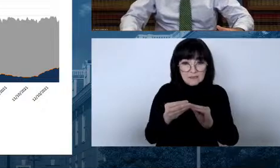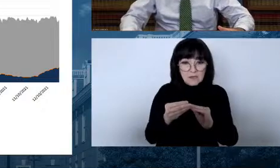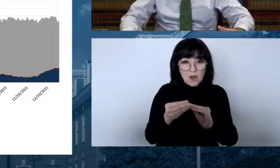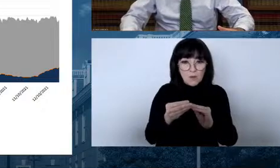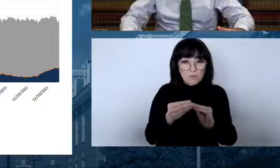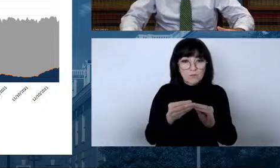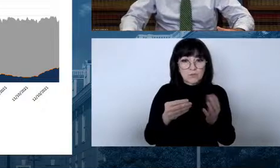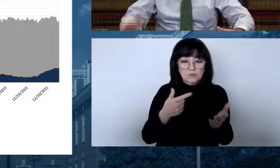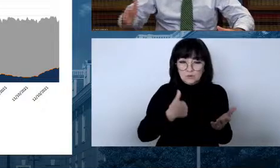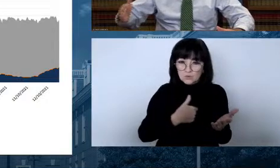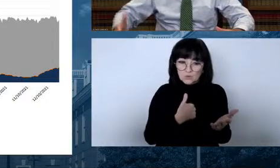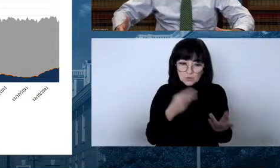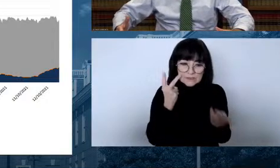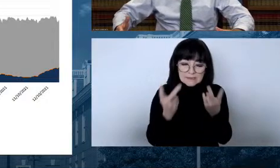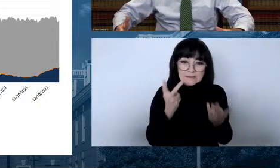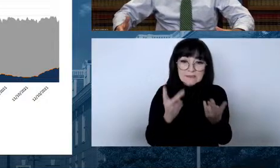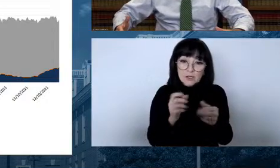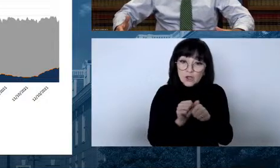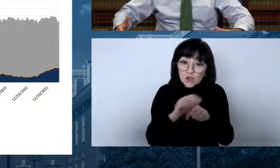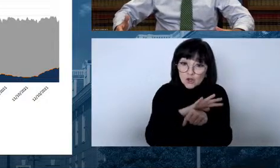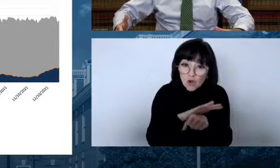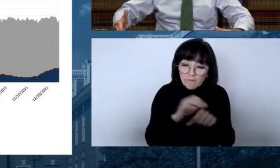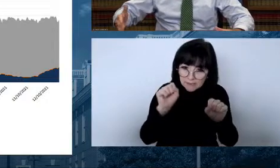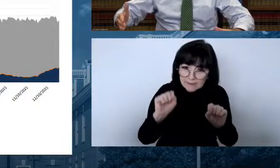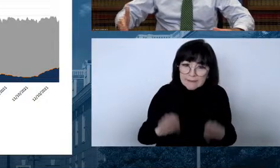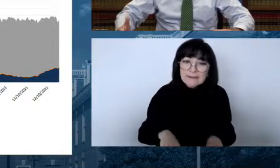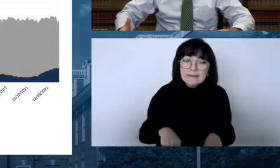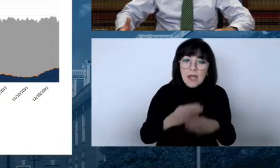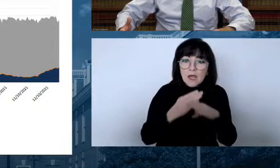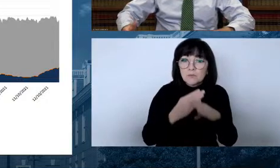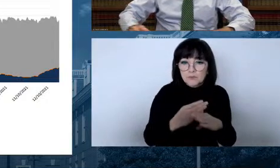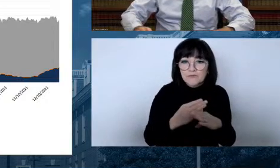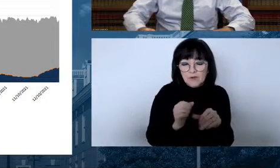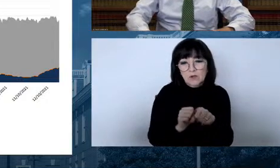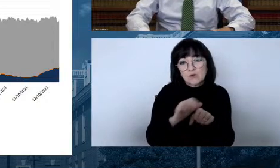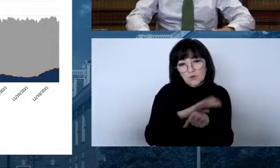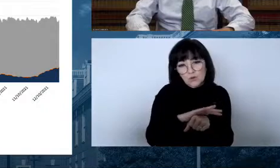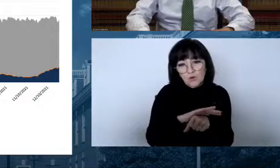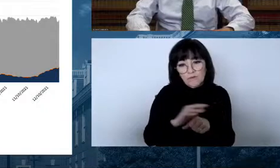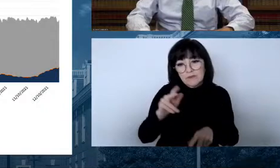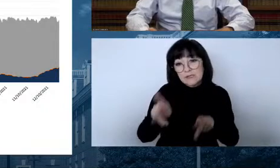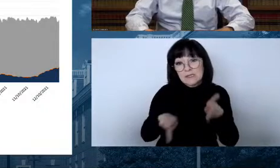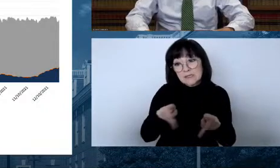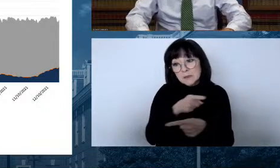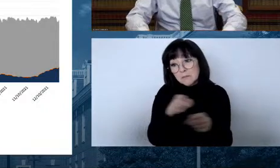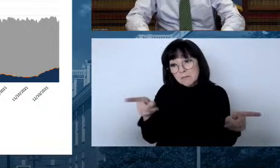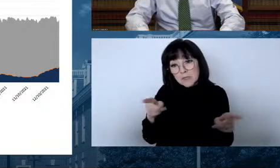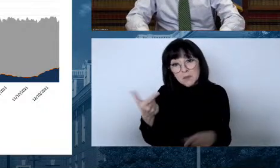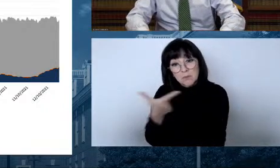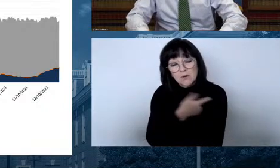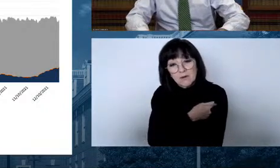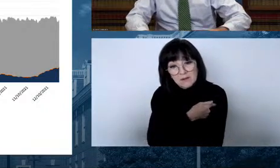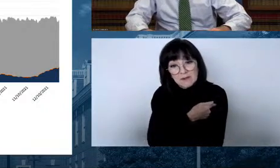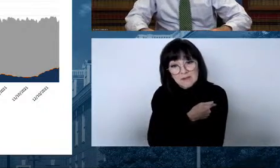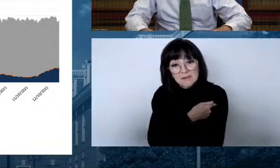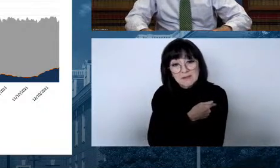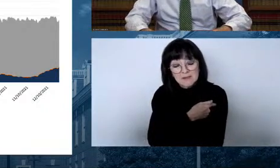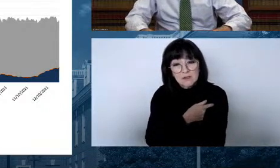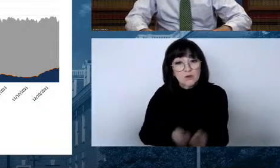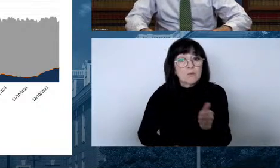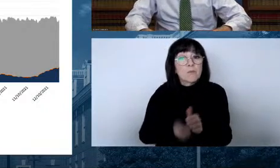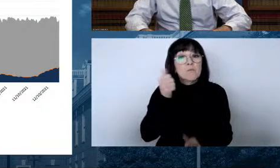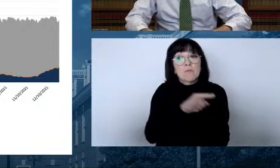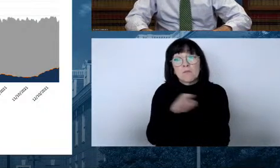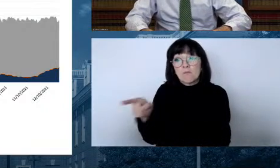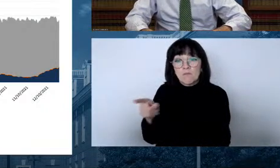are preventable. People get vaccinated. You're not going to, overwhelmingly, not going to find